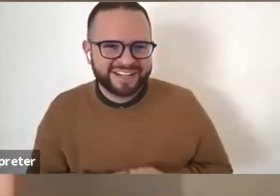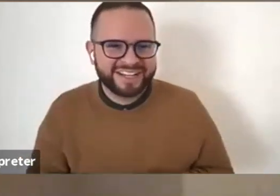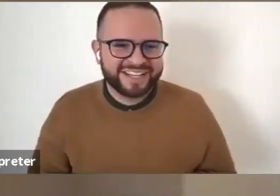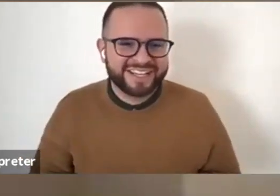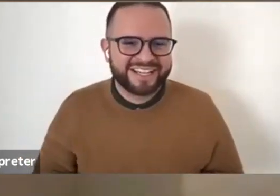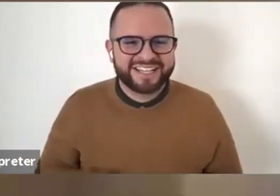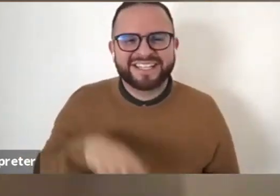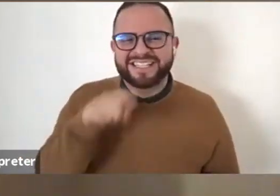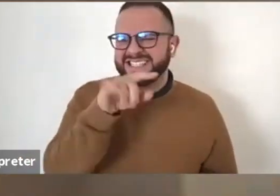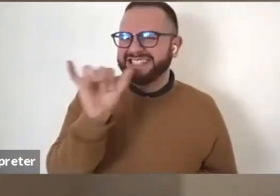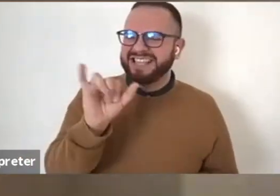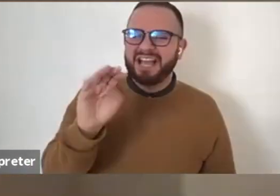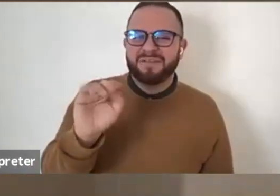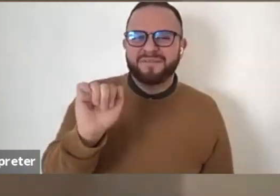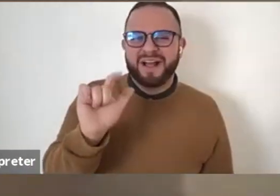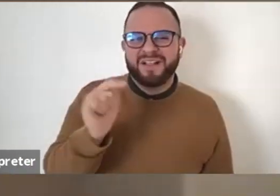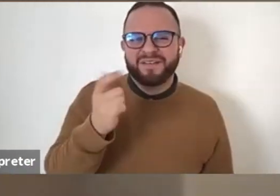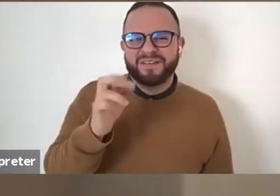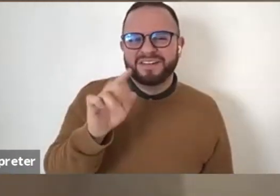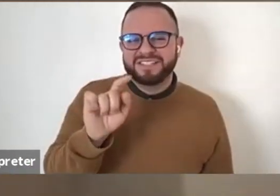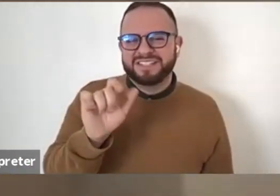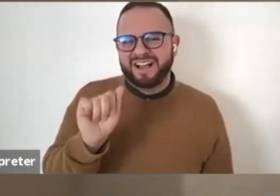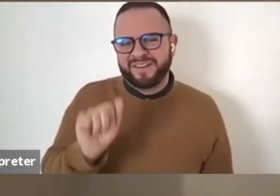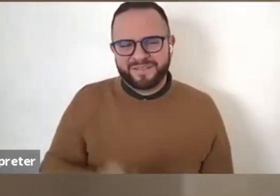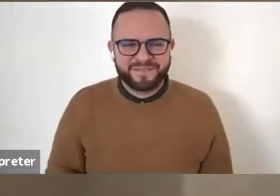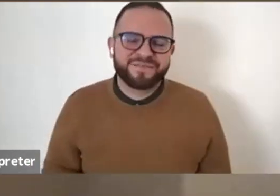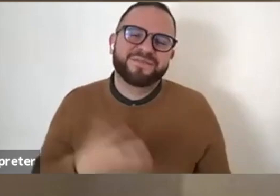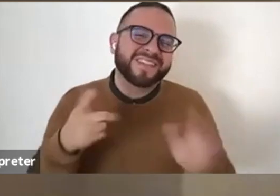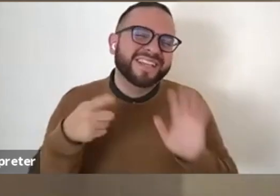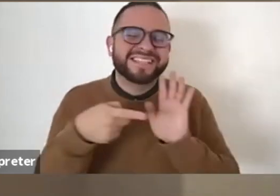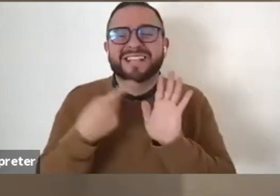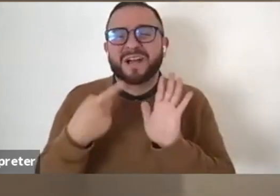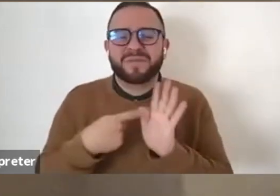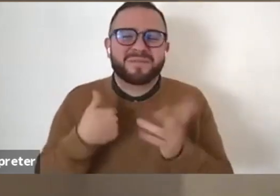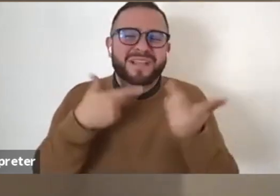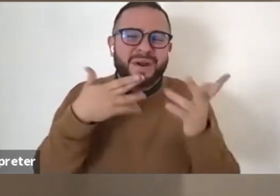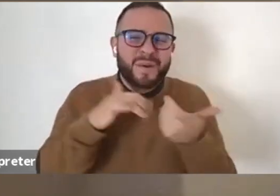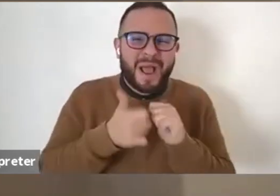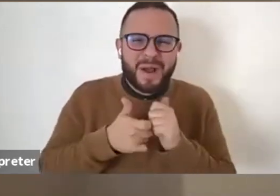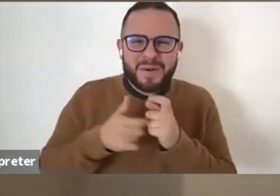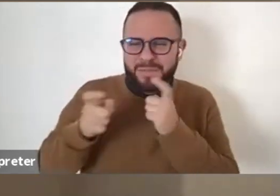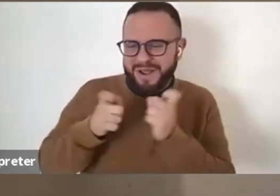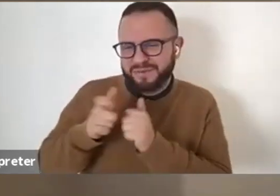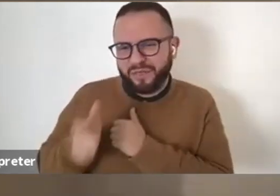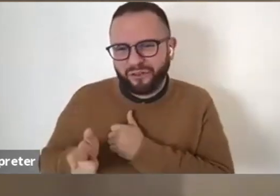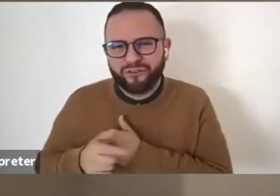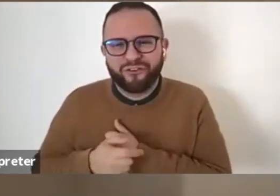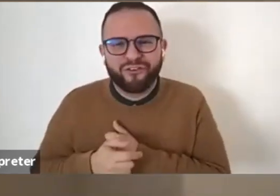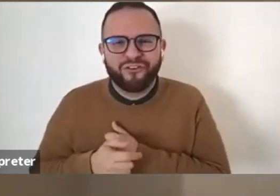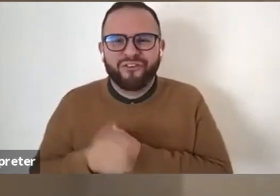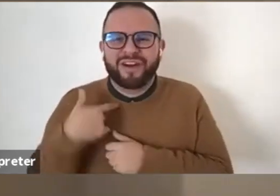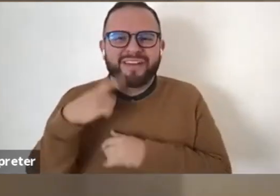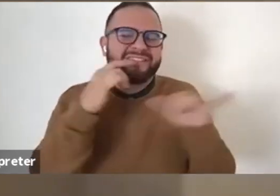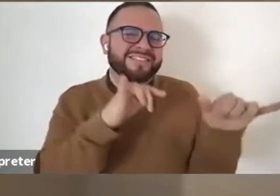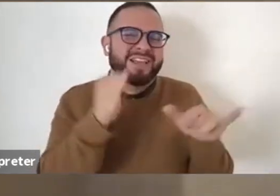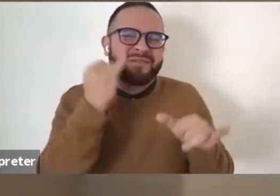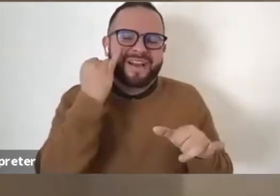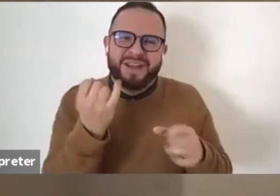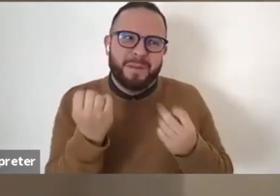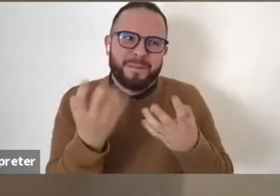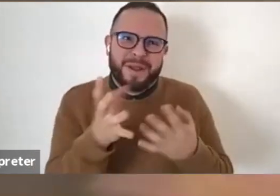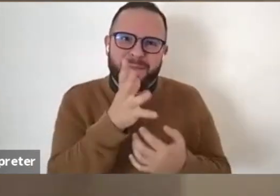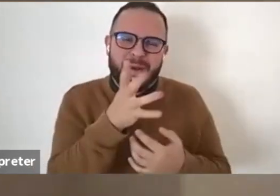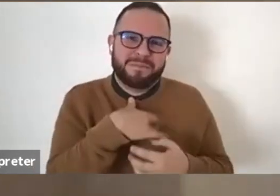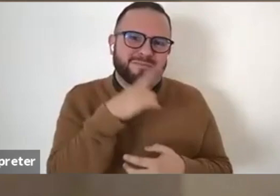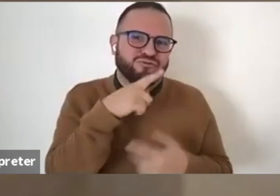She's powerful. So sometimes I don't know how to manage, with her, like probably many mothers. So yes,